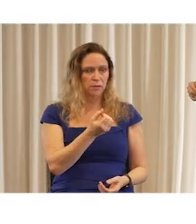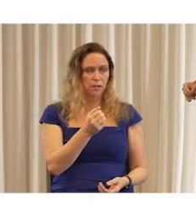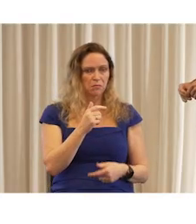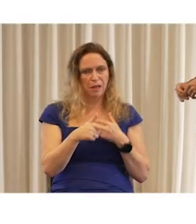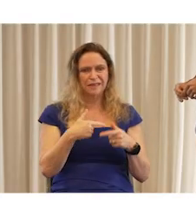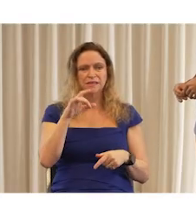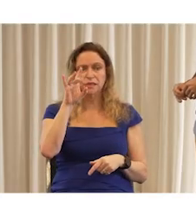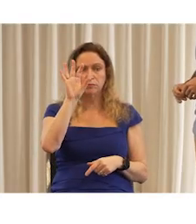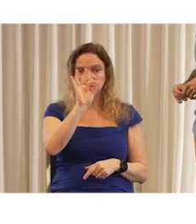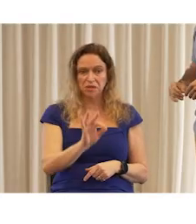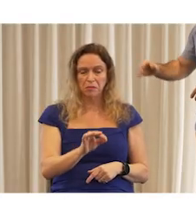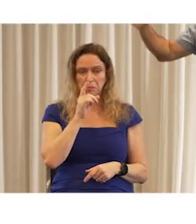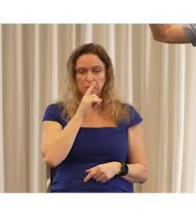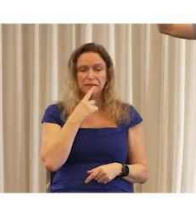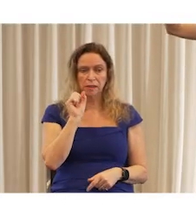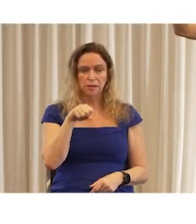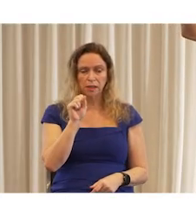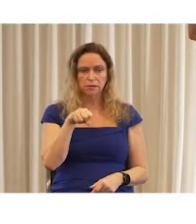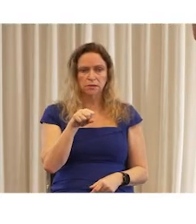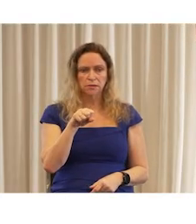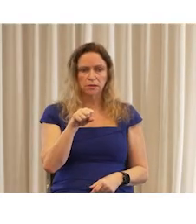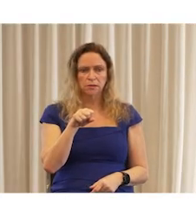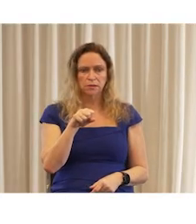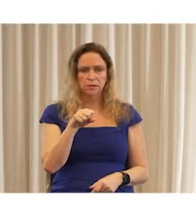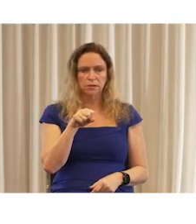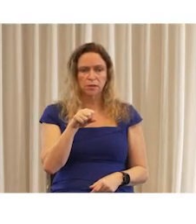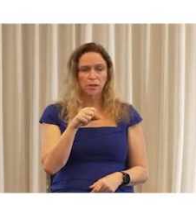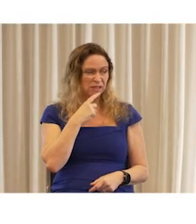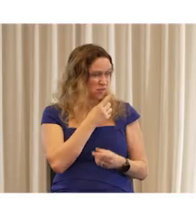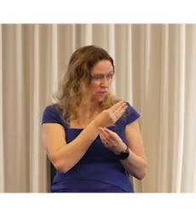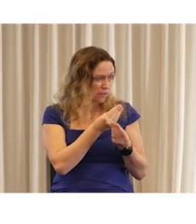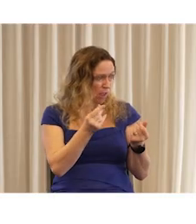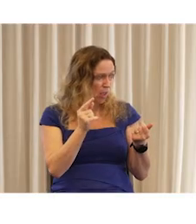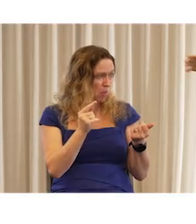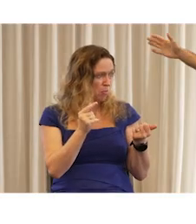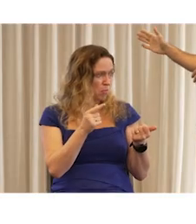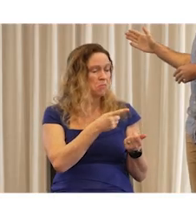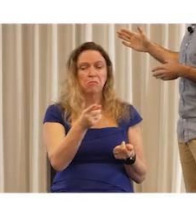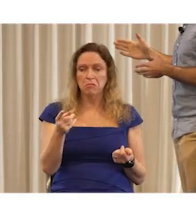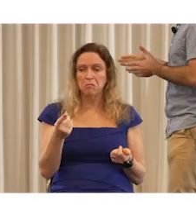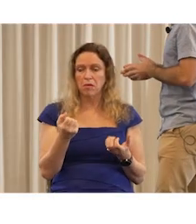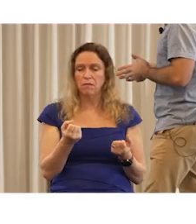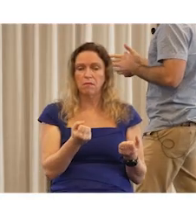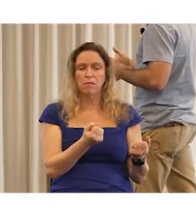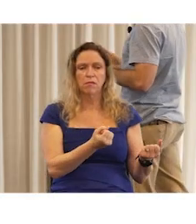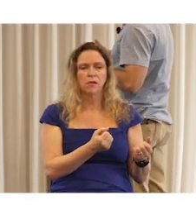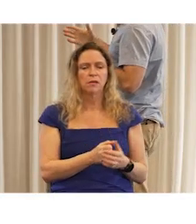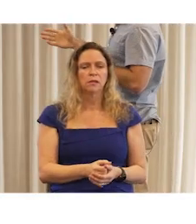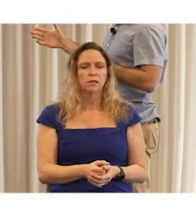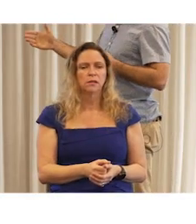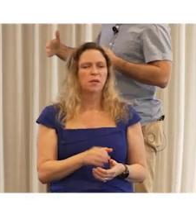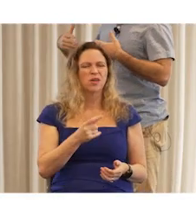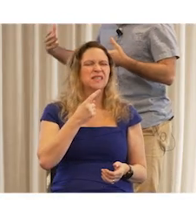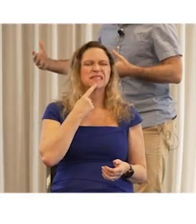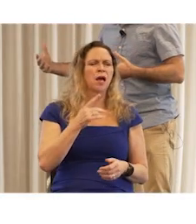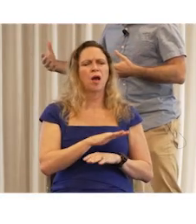10%. What about some? Are some of them? Yeah. So some, it's not to say that none of these